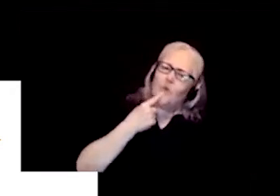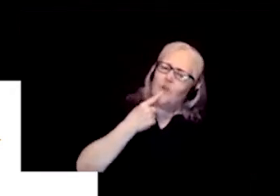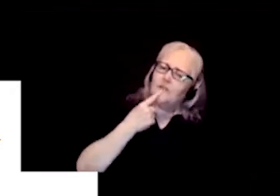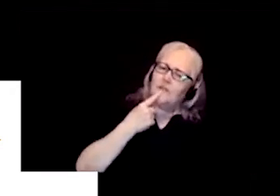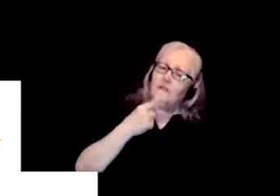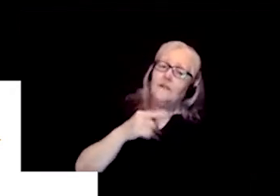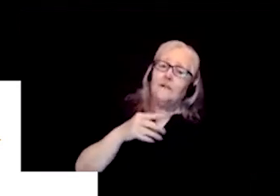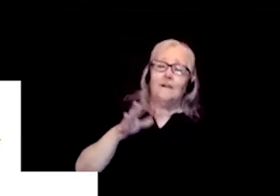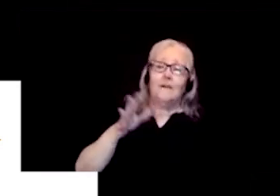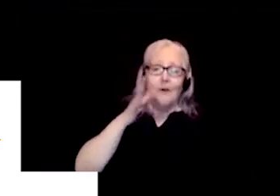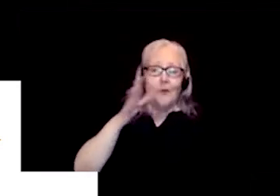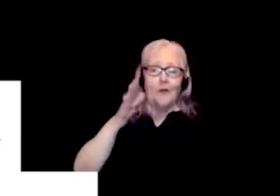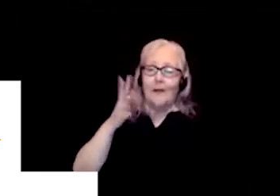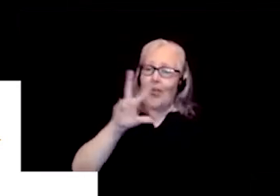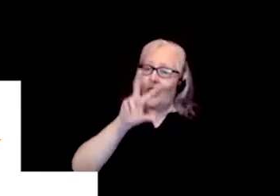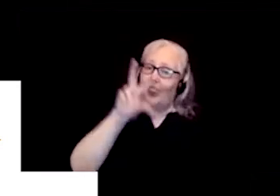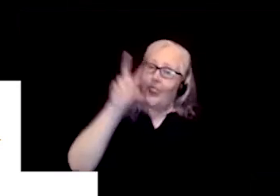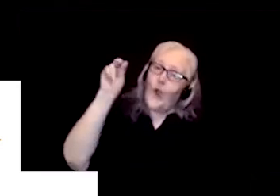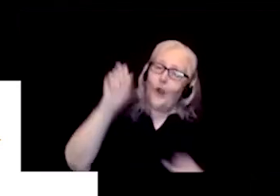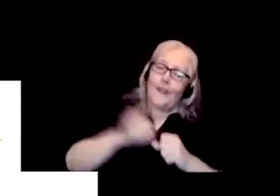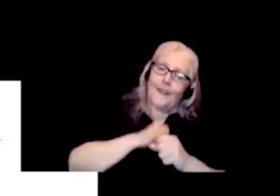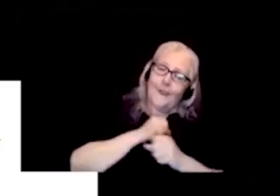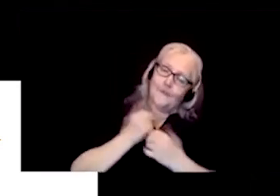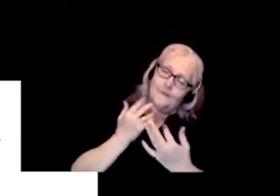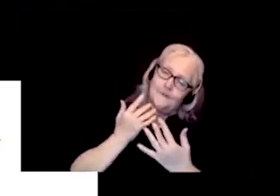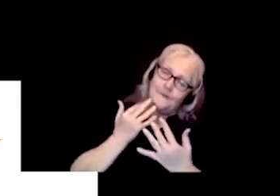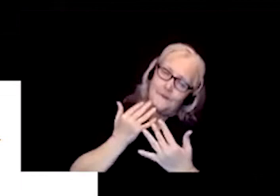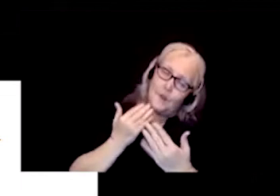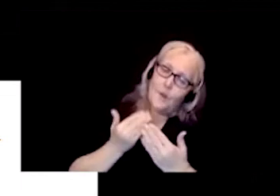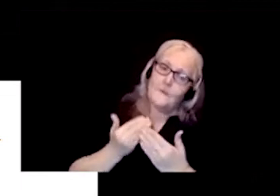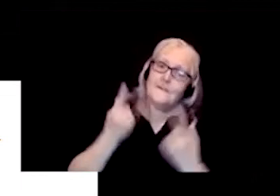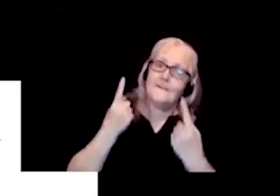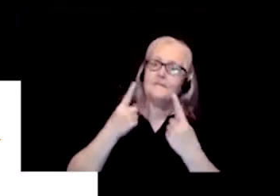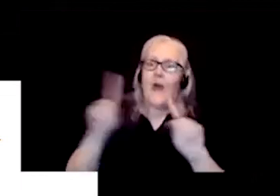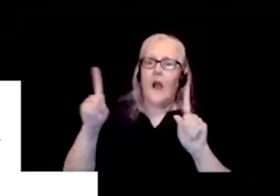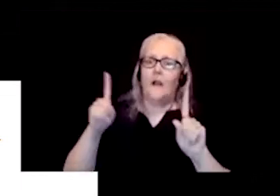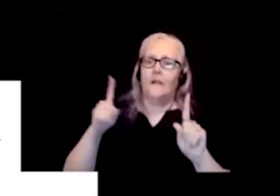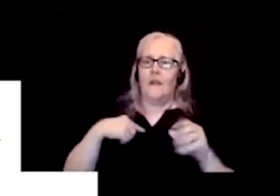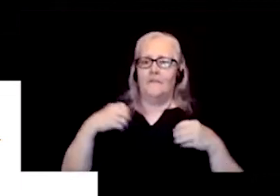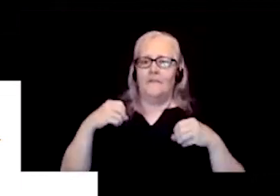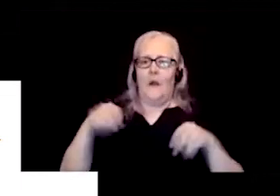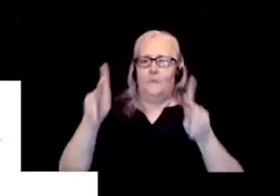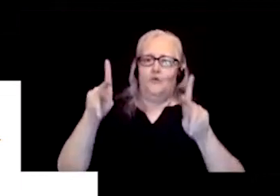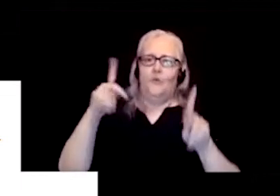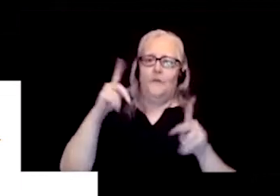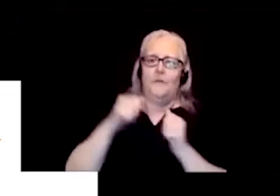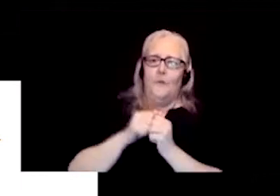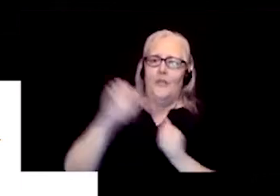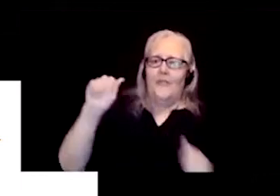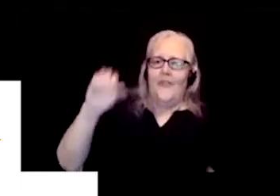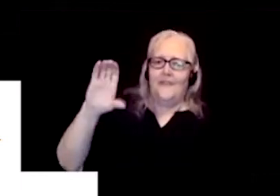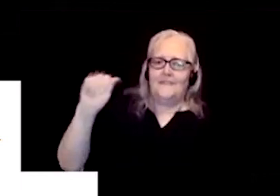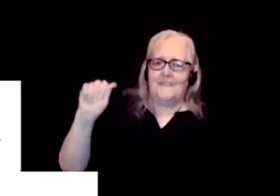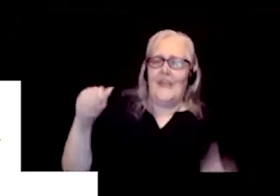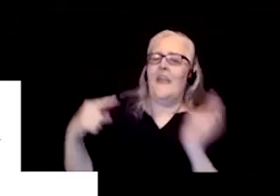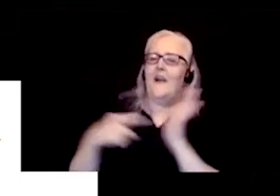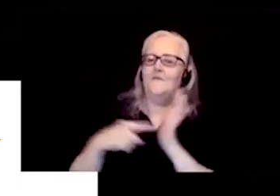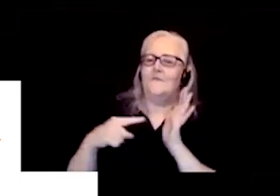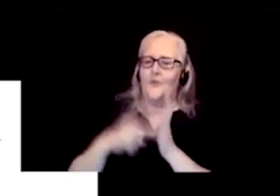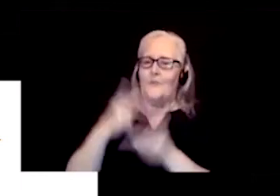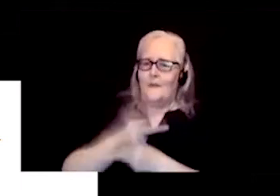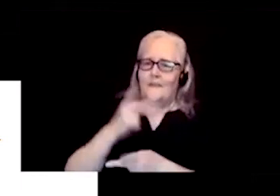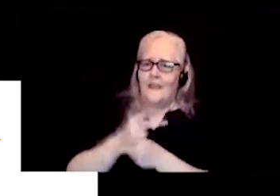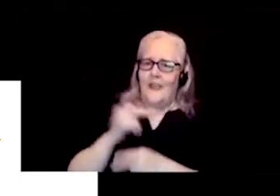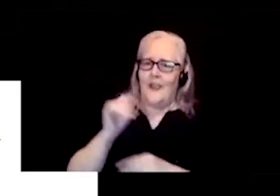30 years before we would get another bite at the apple through the Affordable Care Act to push the most comprehensive mental health